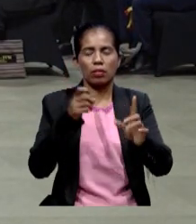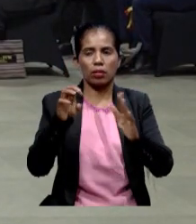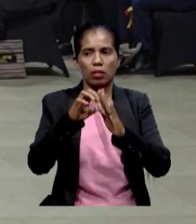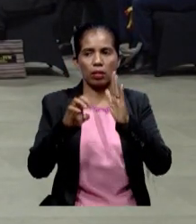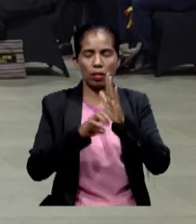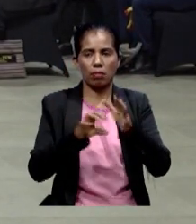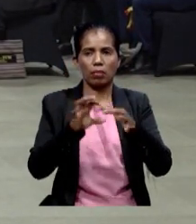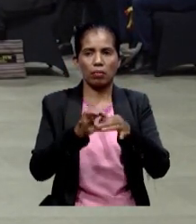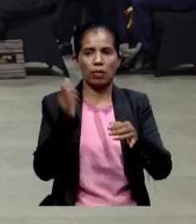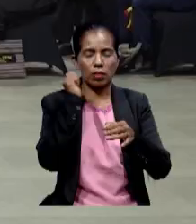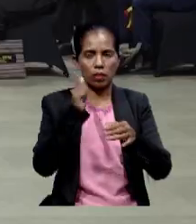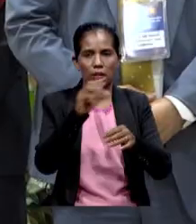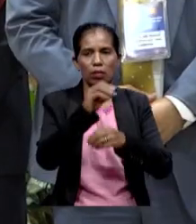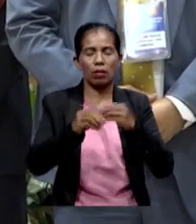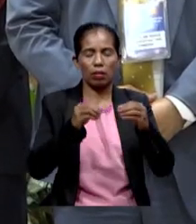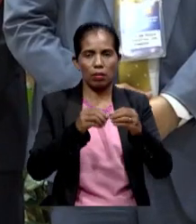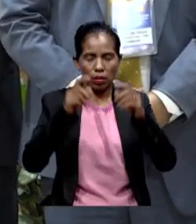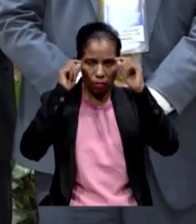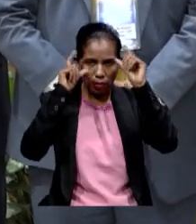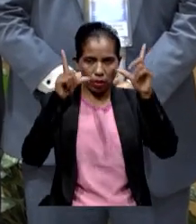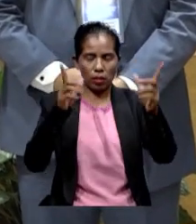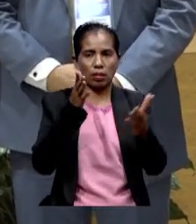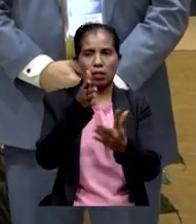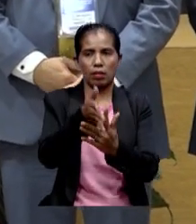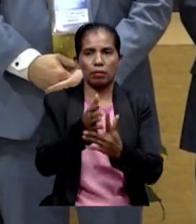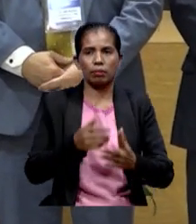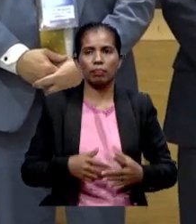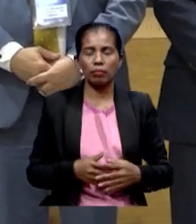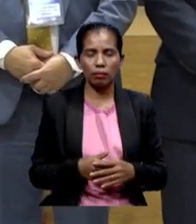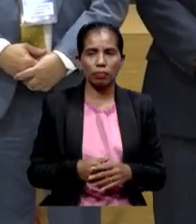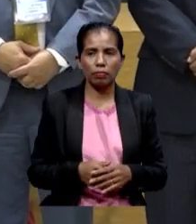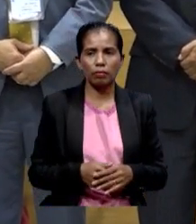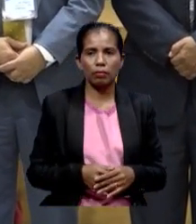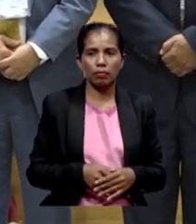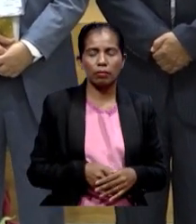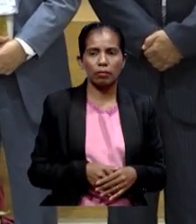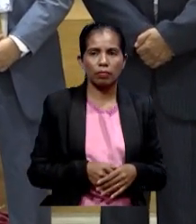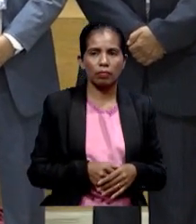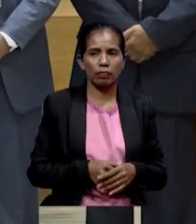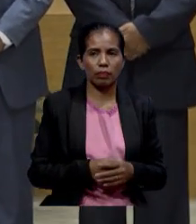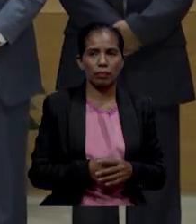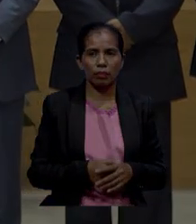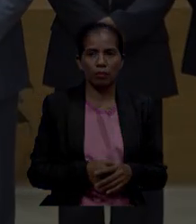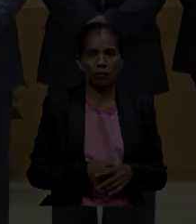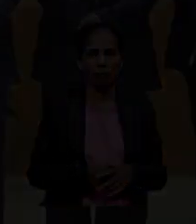membro ASEAN kona ba Timor-Leste ne adesão. Vanessa Cunha Alves, Aniceto Leite, GMN.